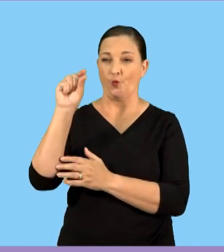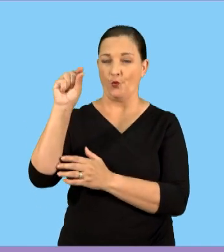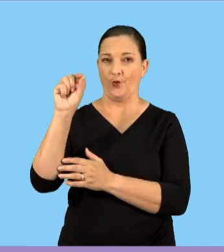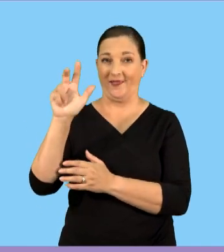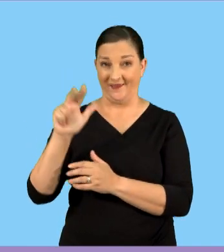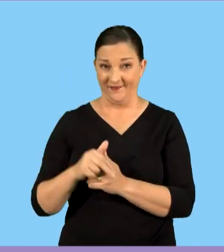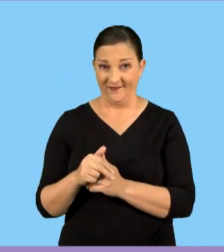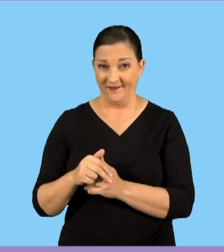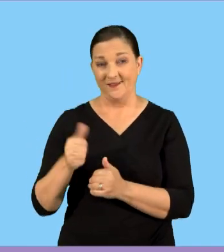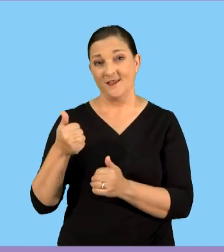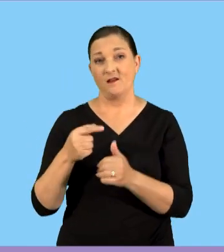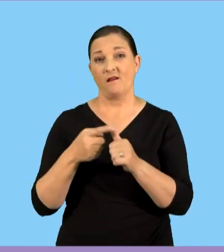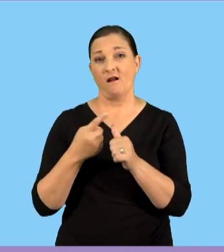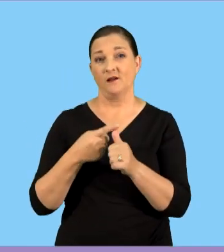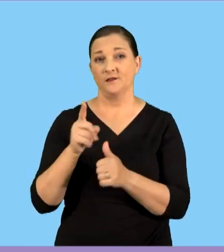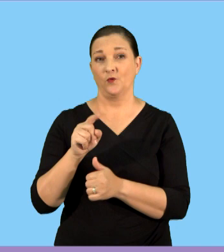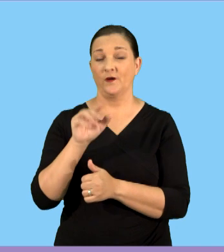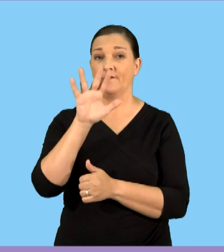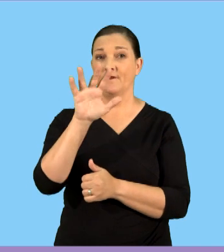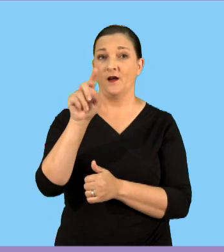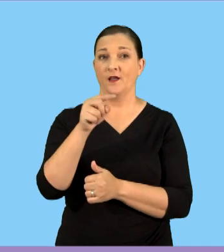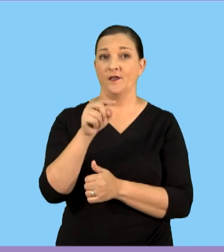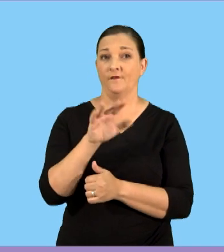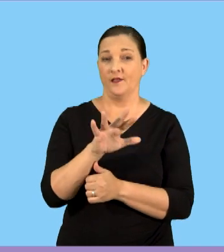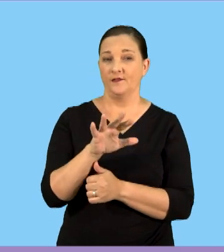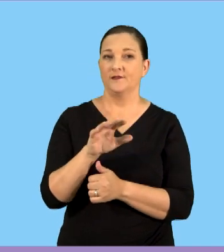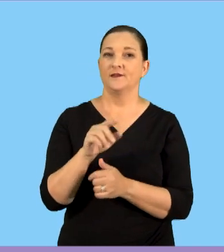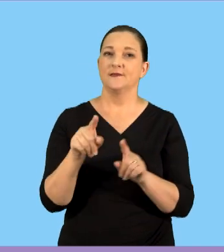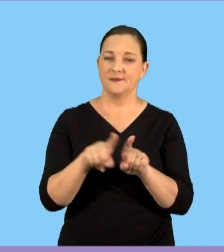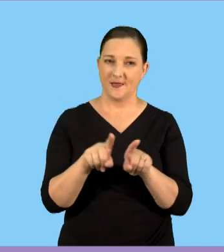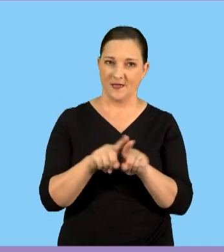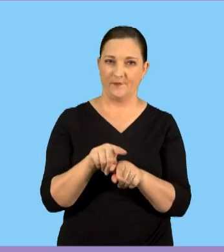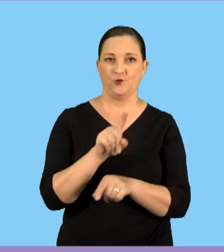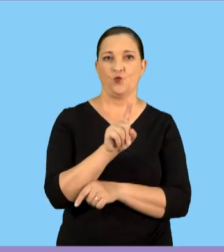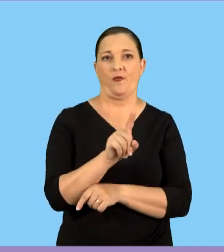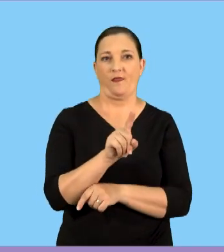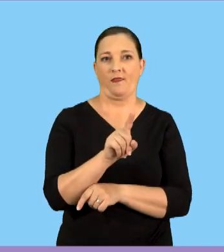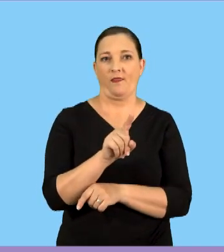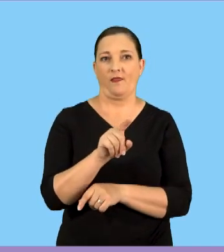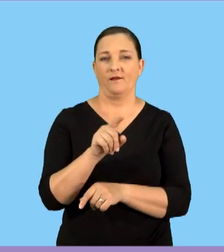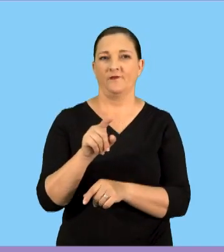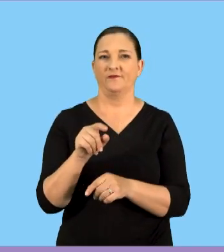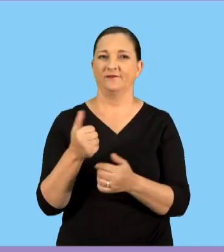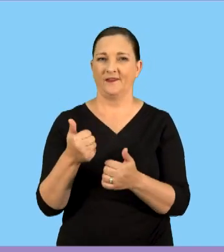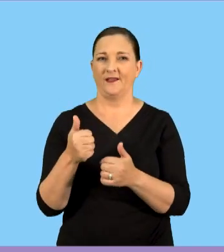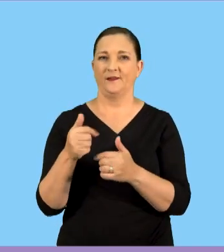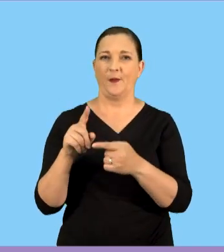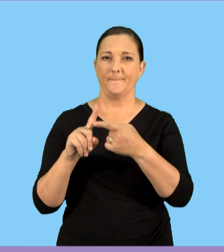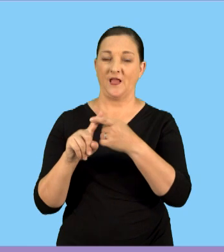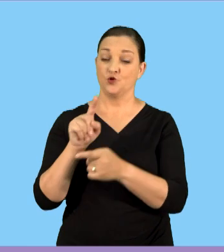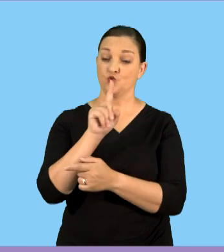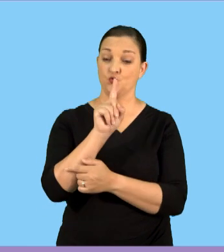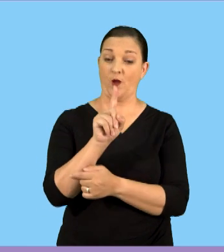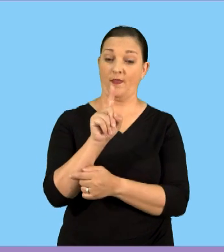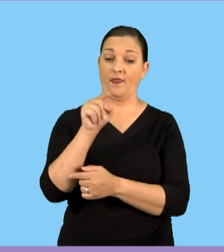8. And what does that become? We know 5/5 is the same as 1, and we have the 1/5. So we have